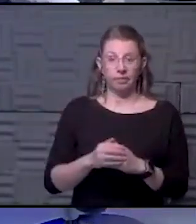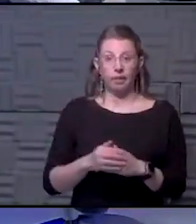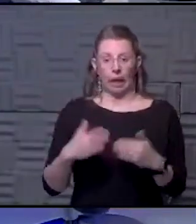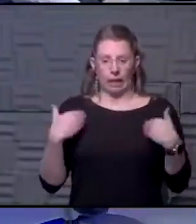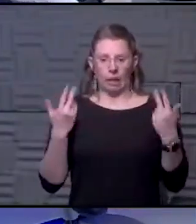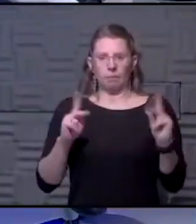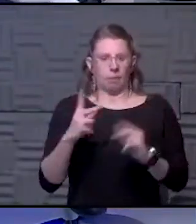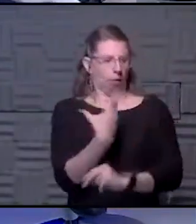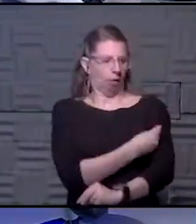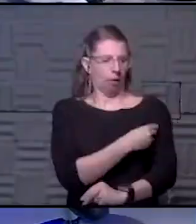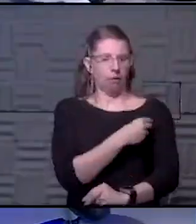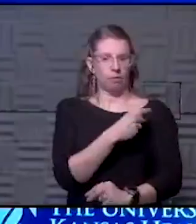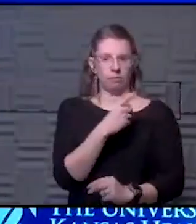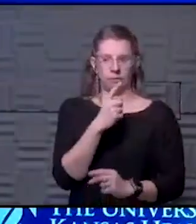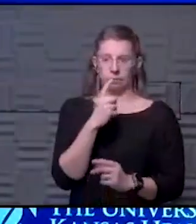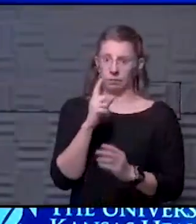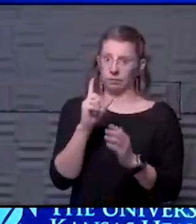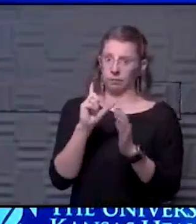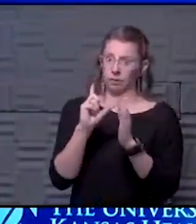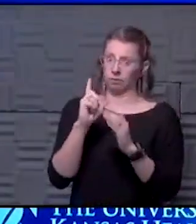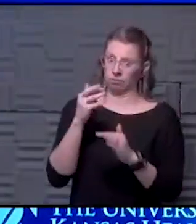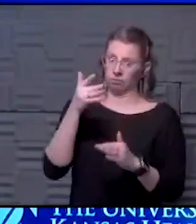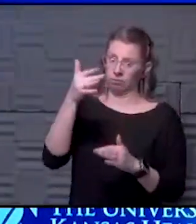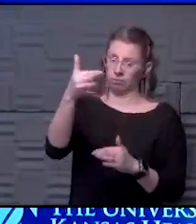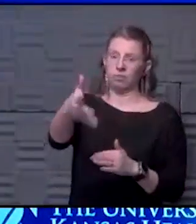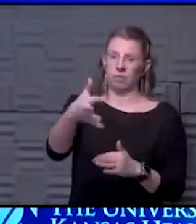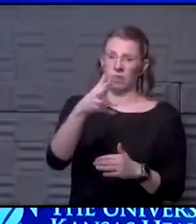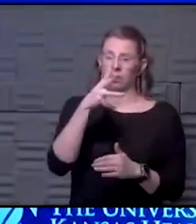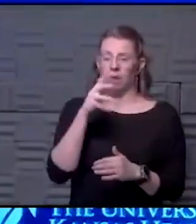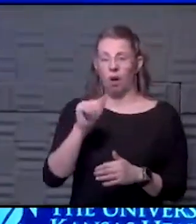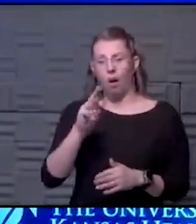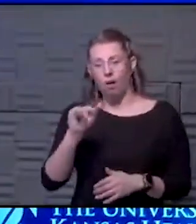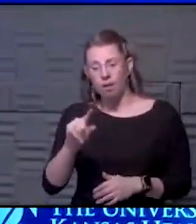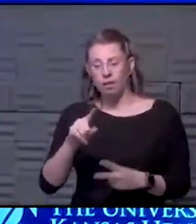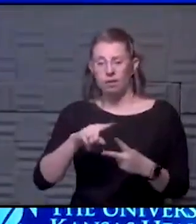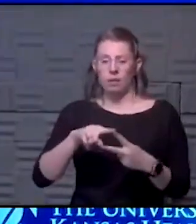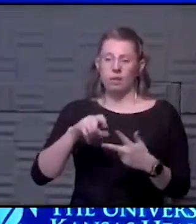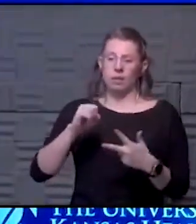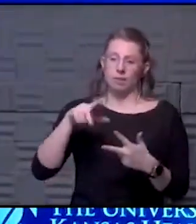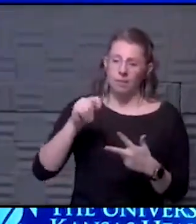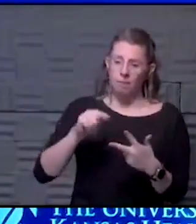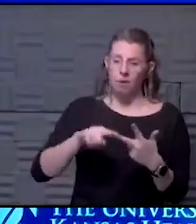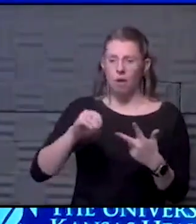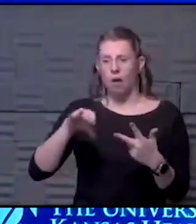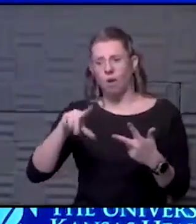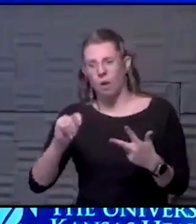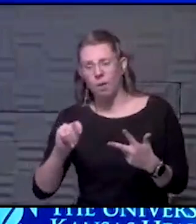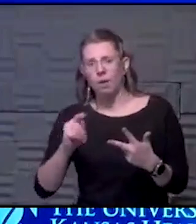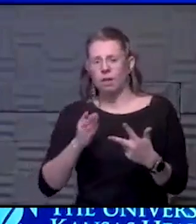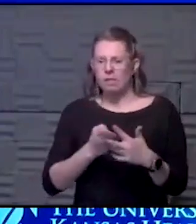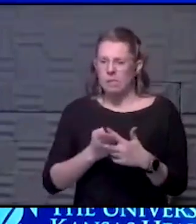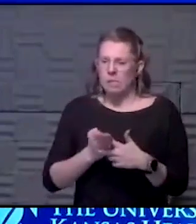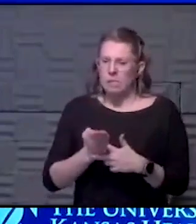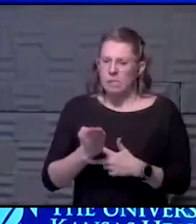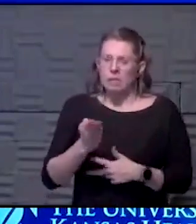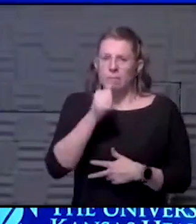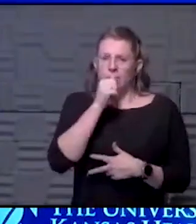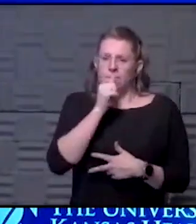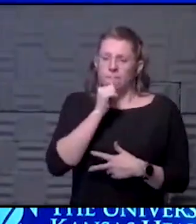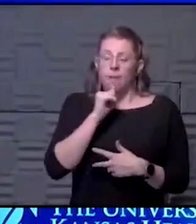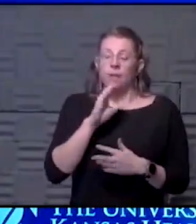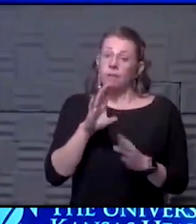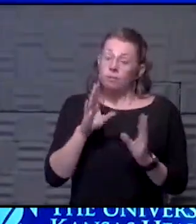people vaccinated for a Right, while. So exactly. really, I think you're going to look at August, September, October is beginning to feel like we're getting through it, provided